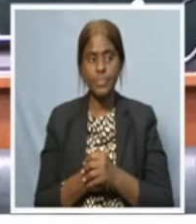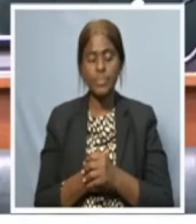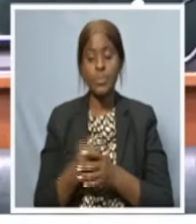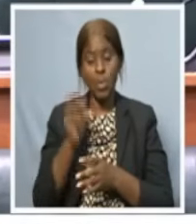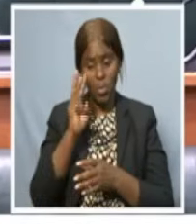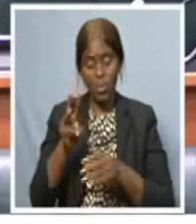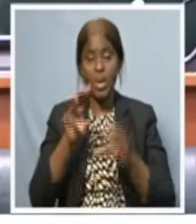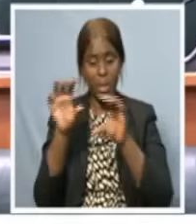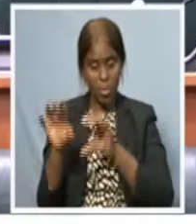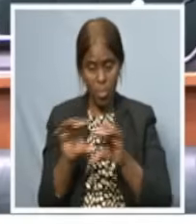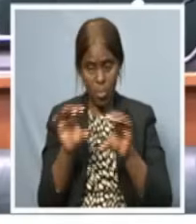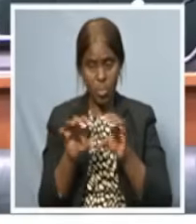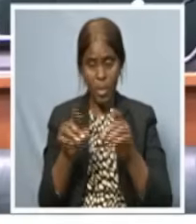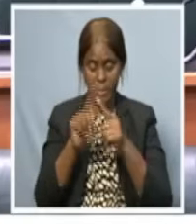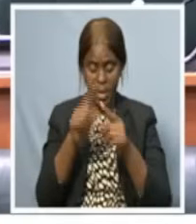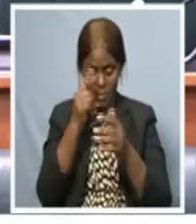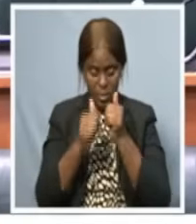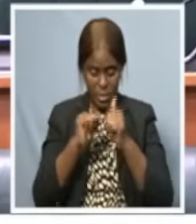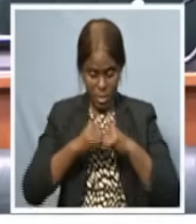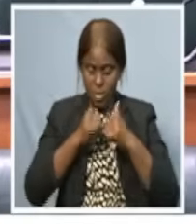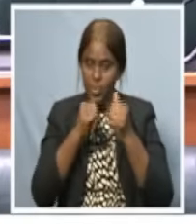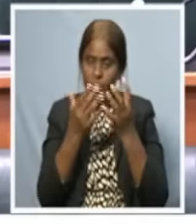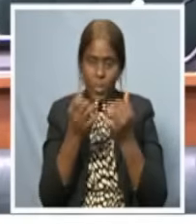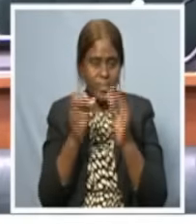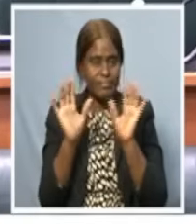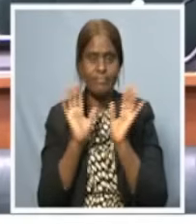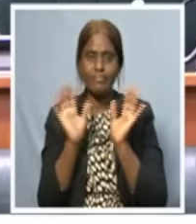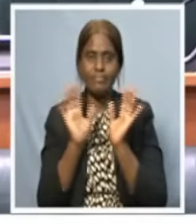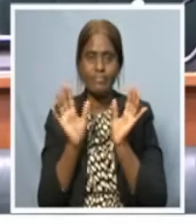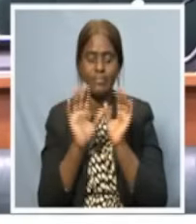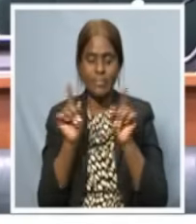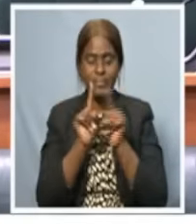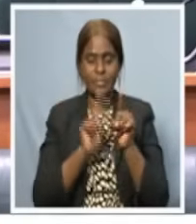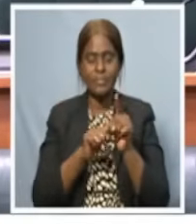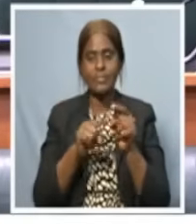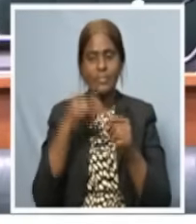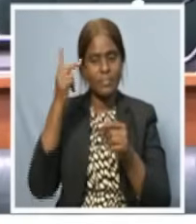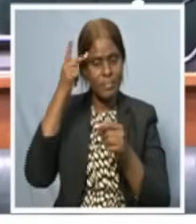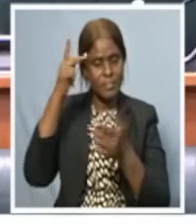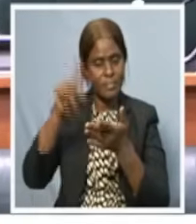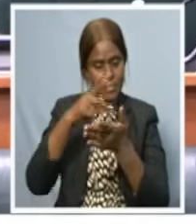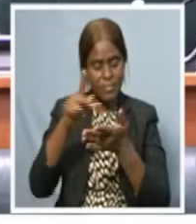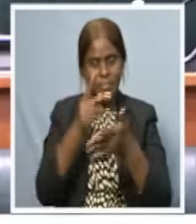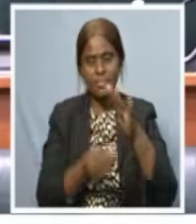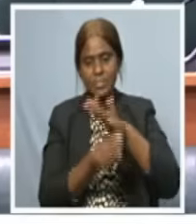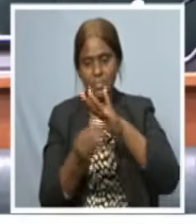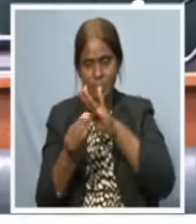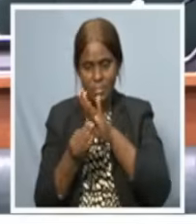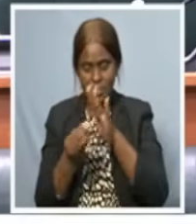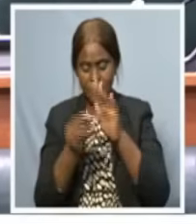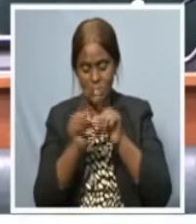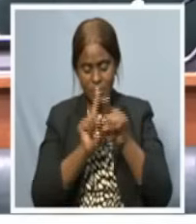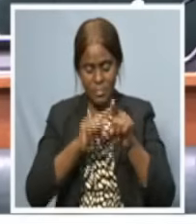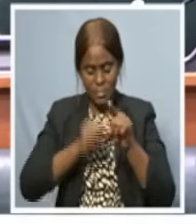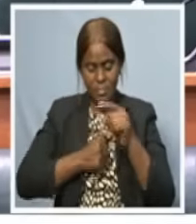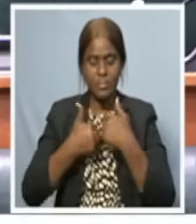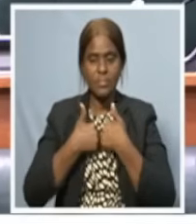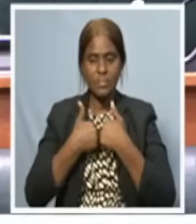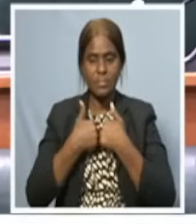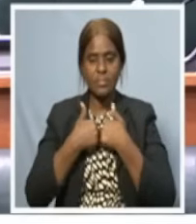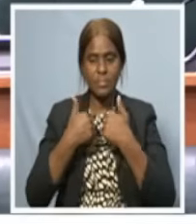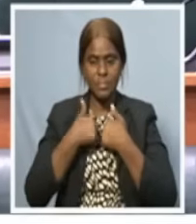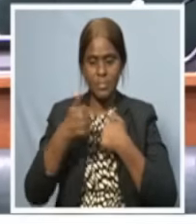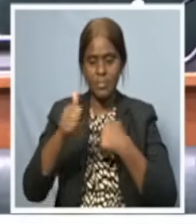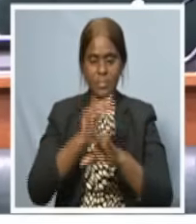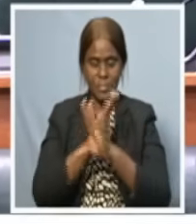We will do it. But because we don't consider party affiliation, as far as we are concerned, they